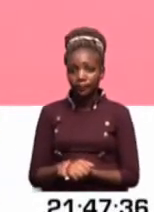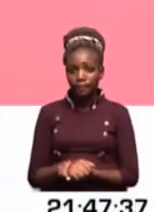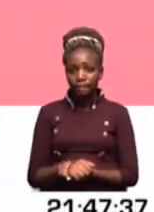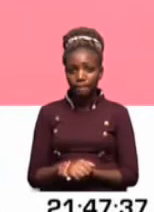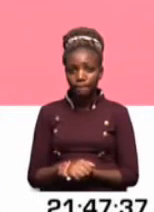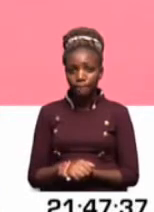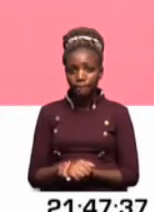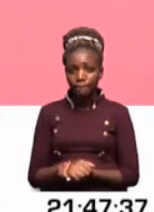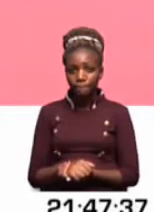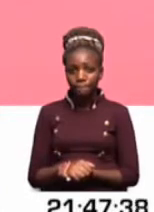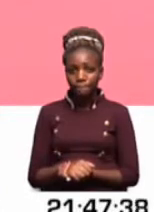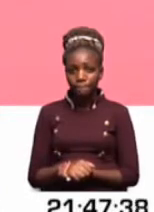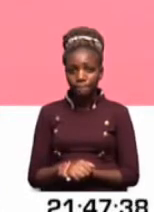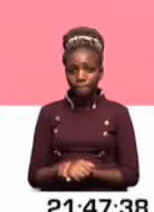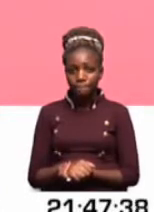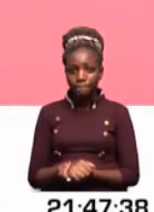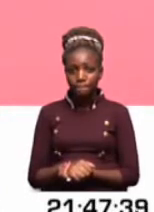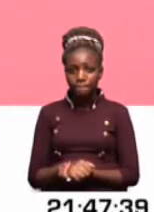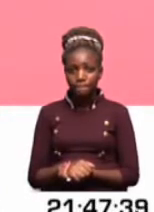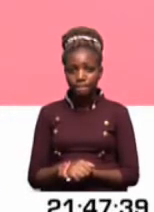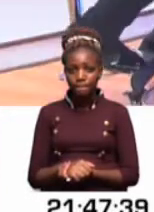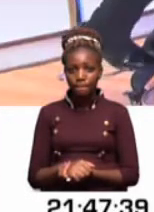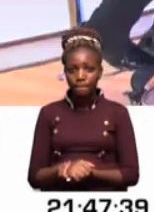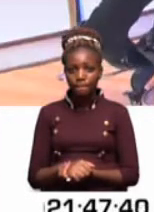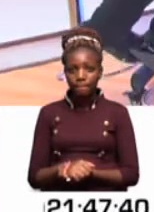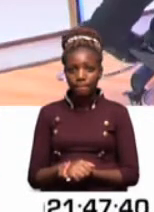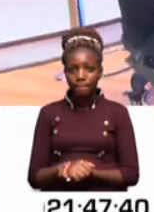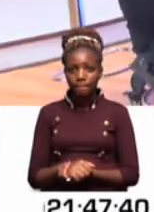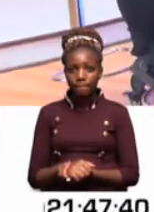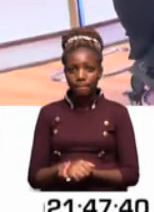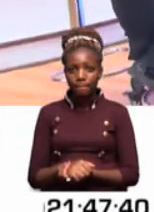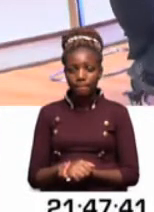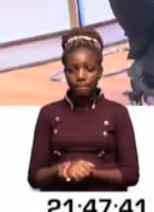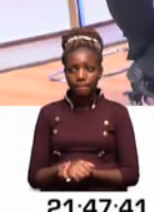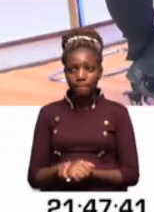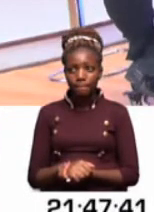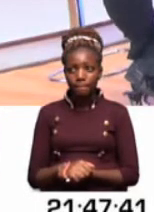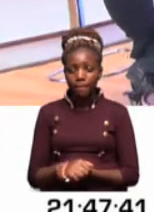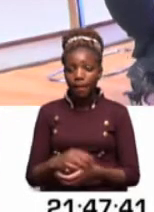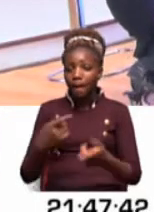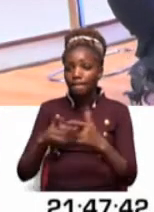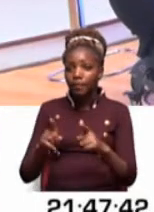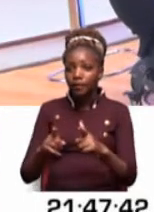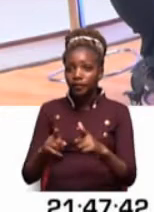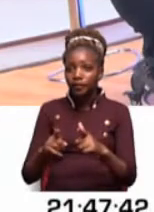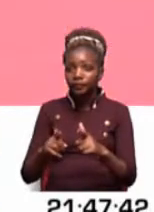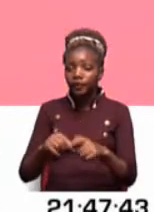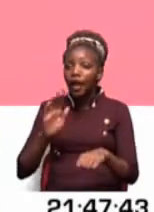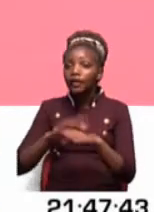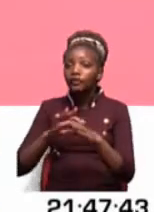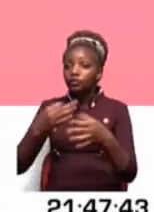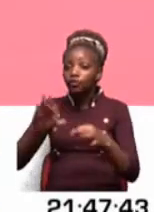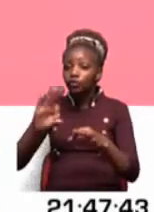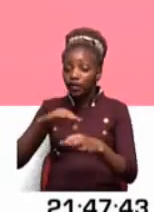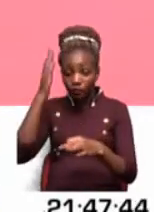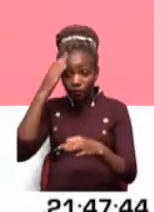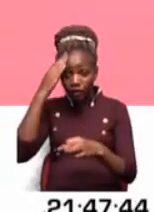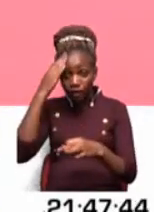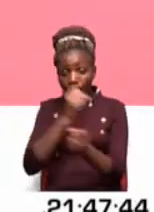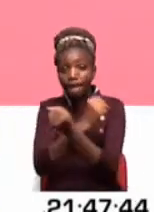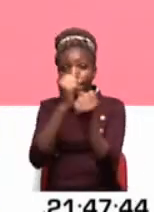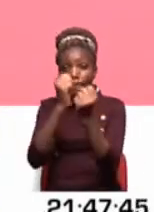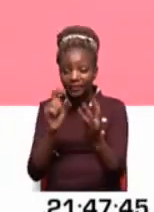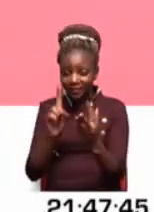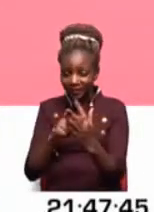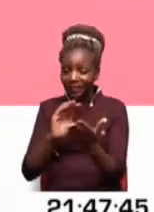incompetent as well as corrupt. But Mheshimiwa just considered that the president came and launched something, which up to now, you know,